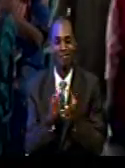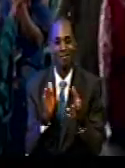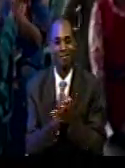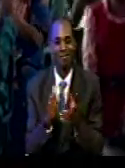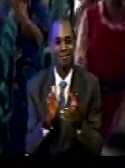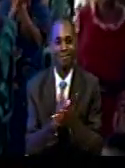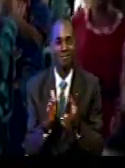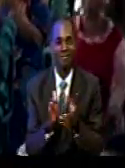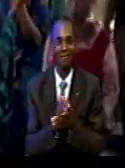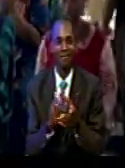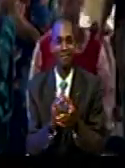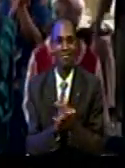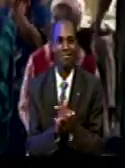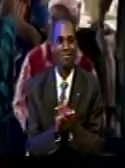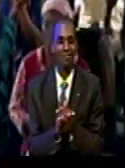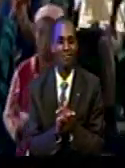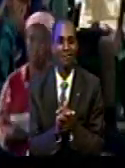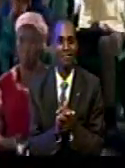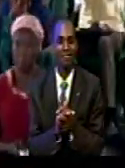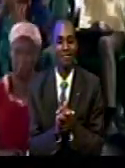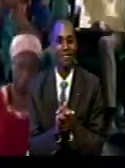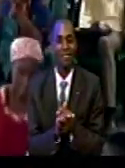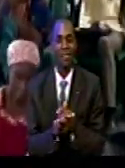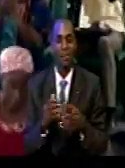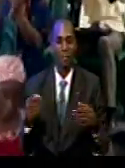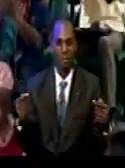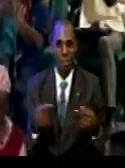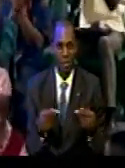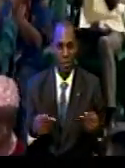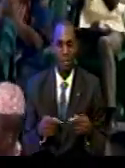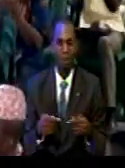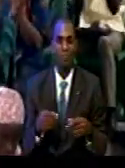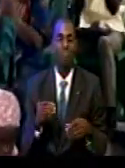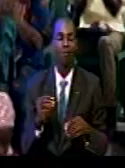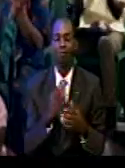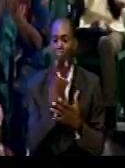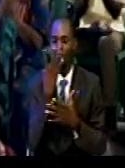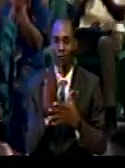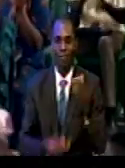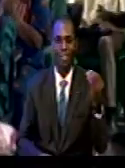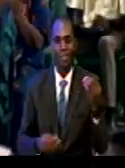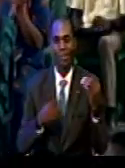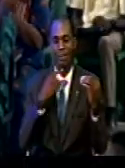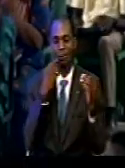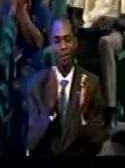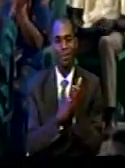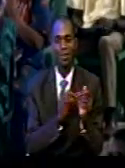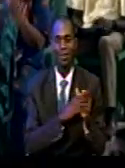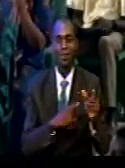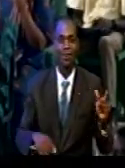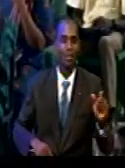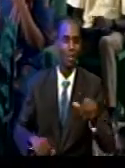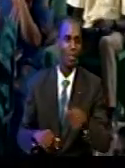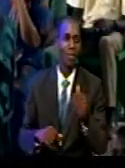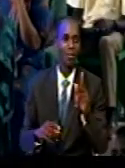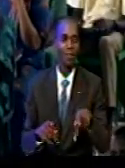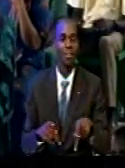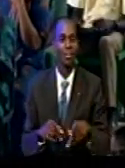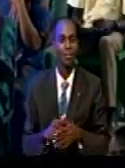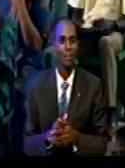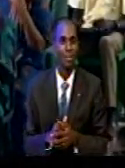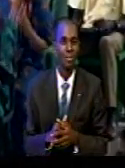Put your hands together for Jesus! Her pains on the knees vanished